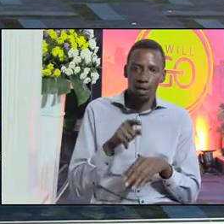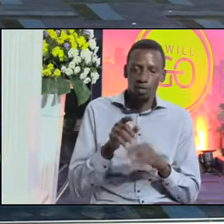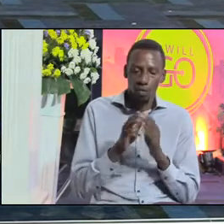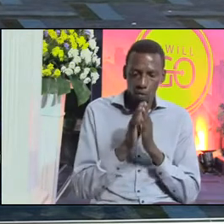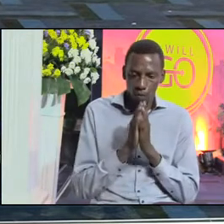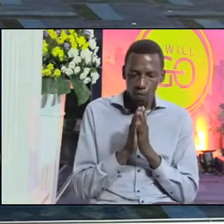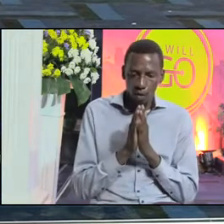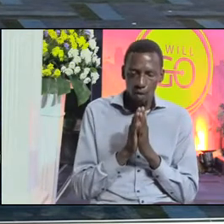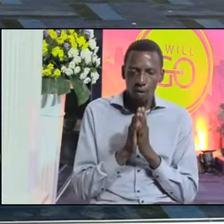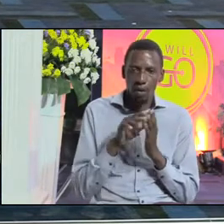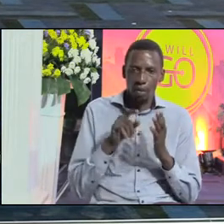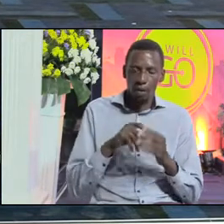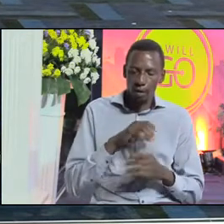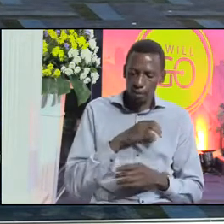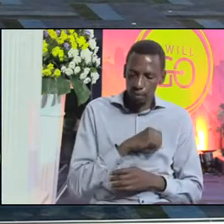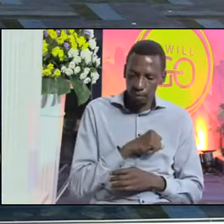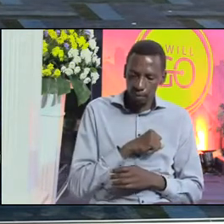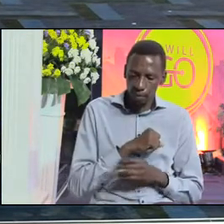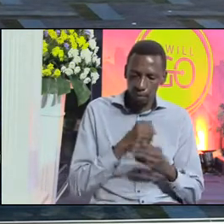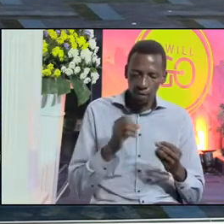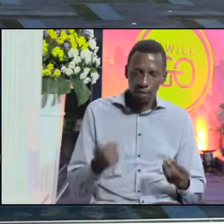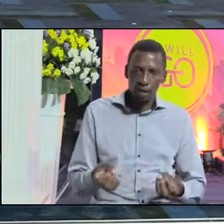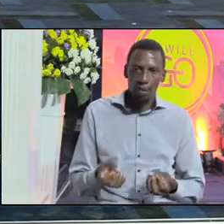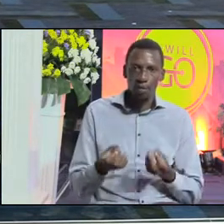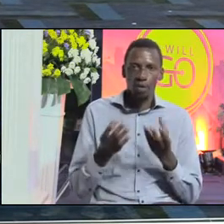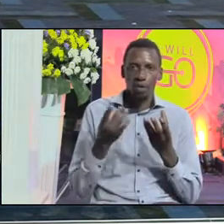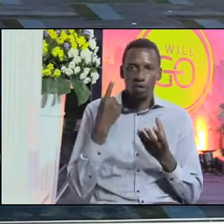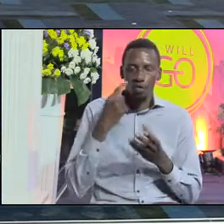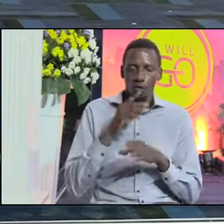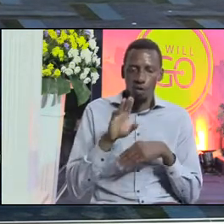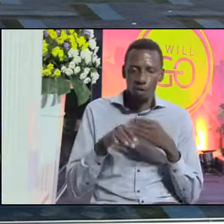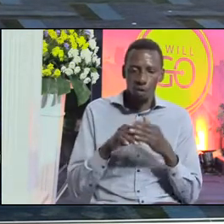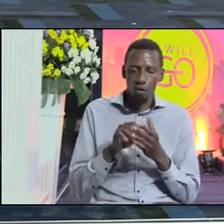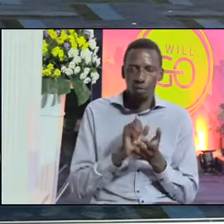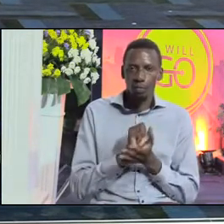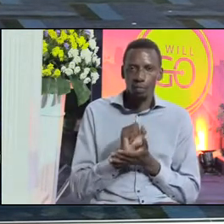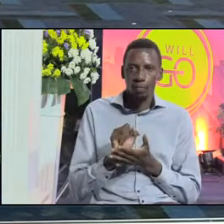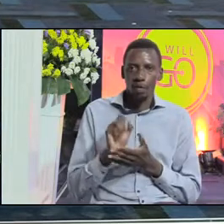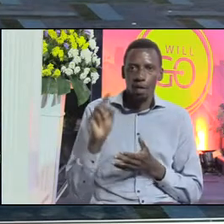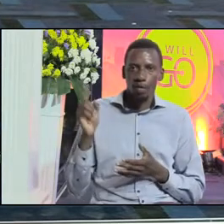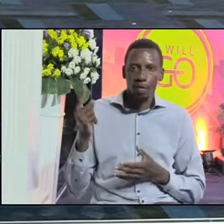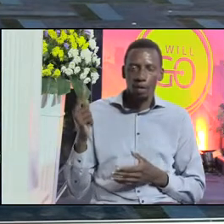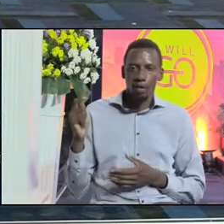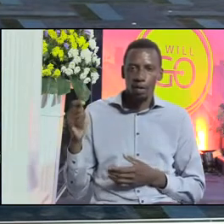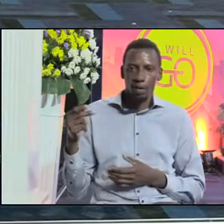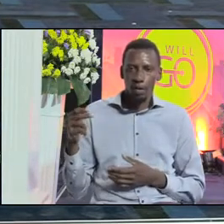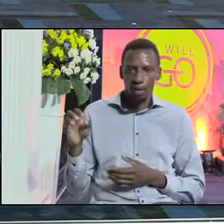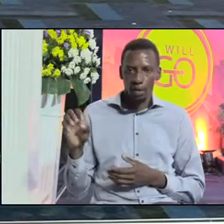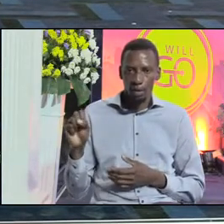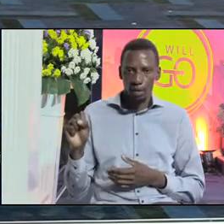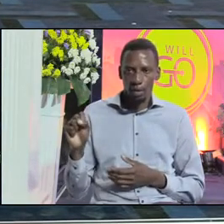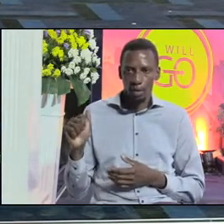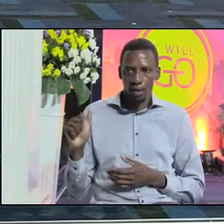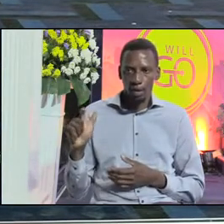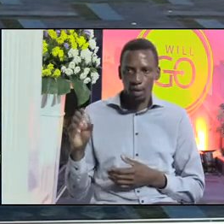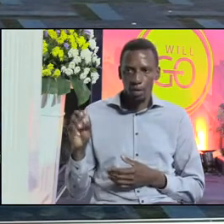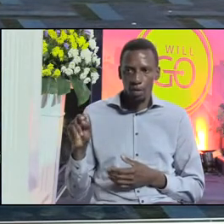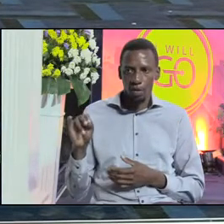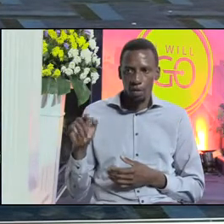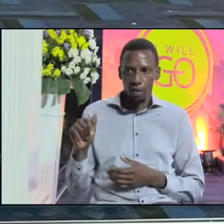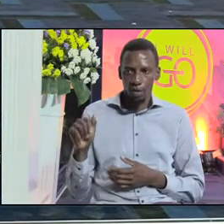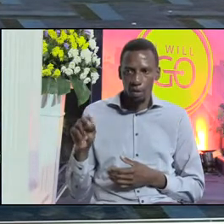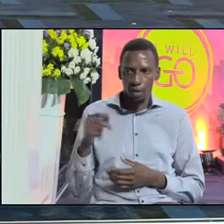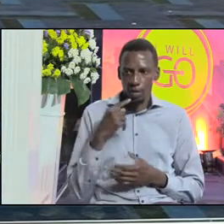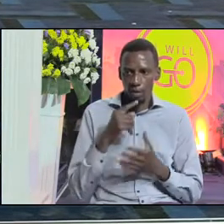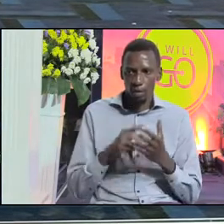with the perseverance and supplication for all the saints. 1 Thessalonians says that when Jesus